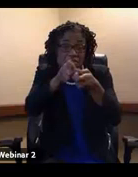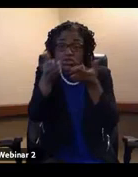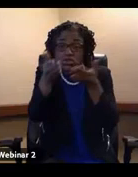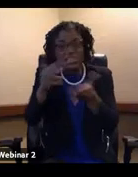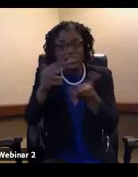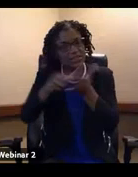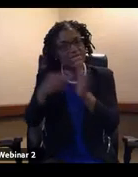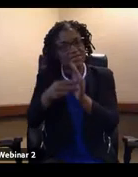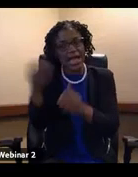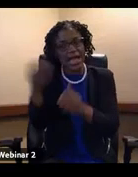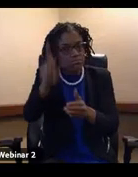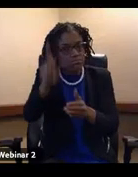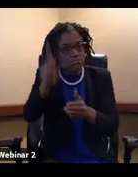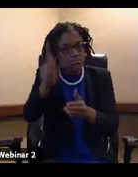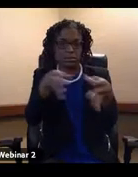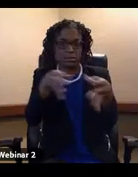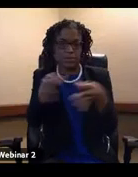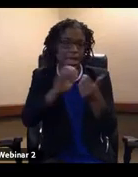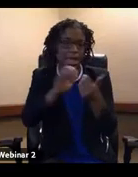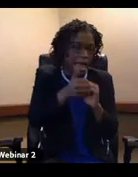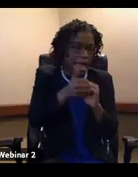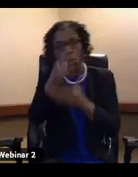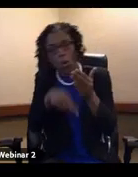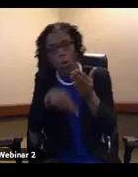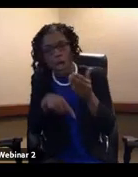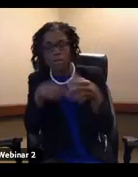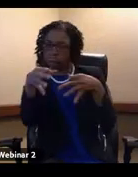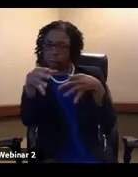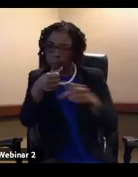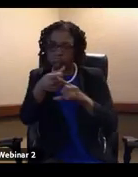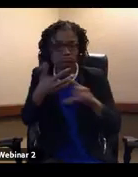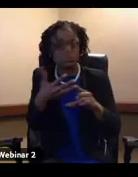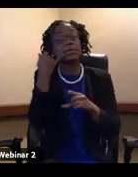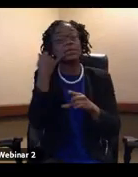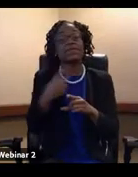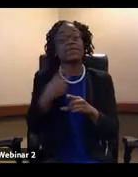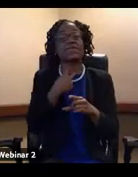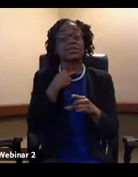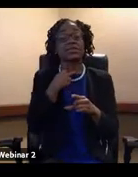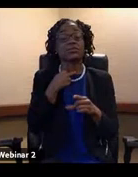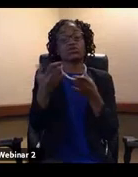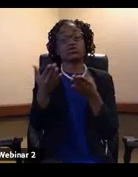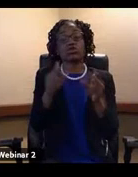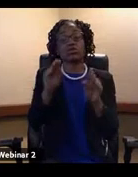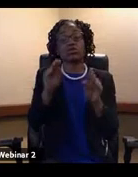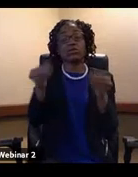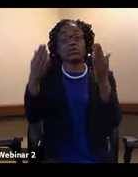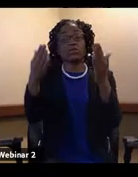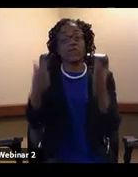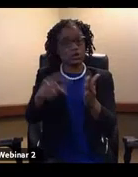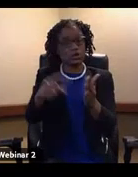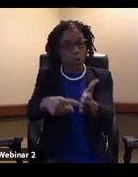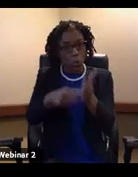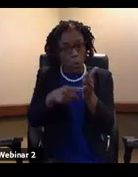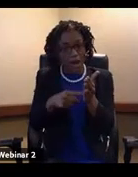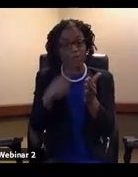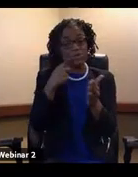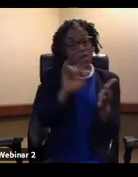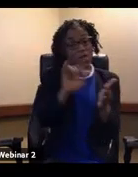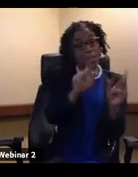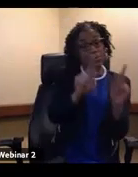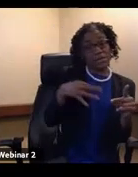defined here, they must explain how and what those are and who they serve, etc. If a victim service provider is required or the applicant is coming